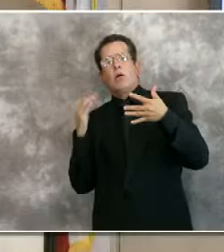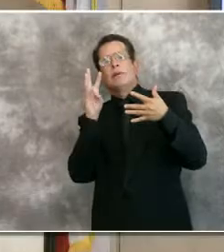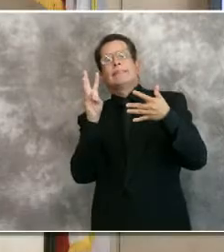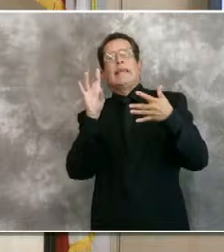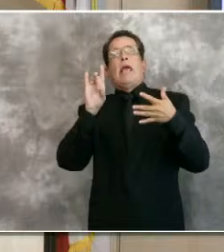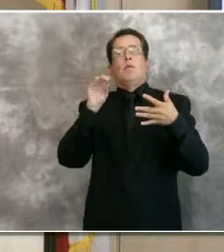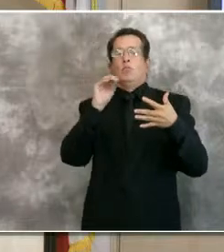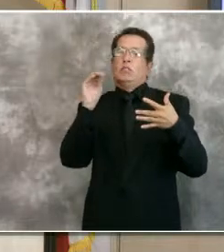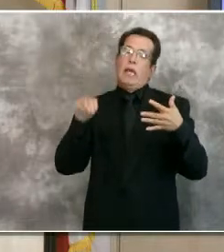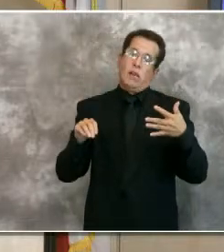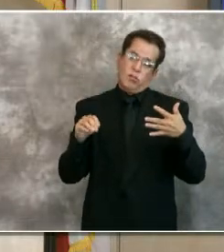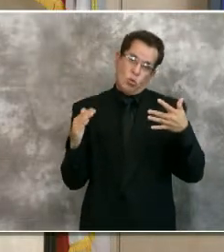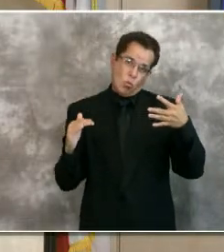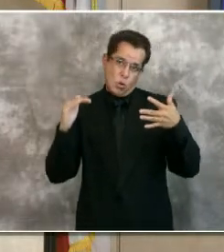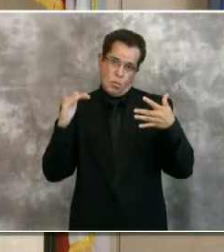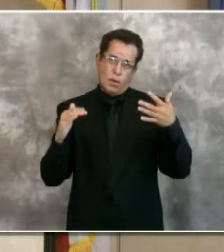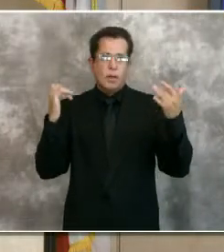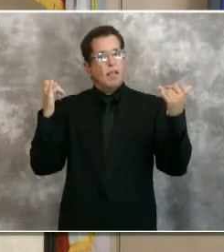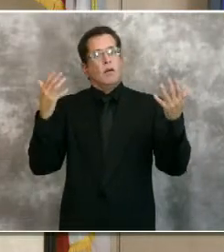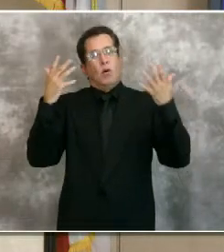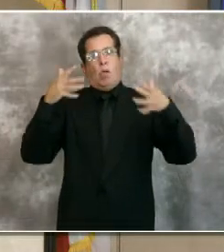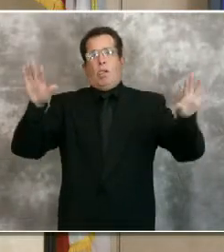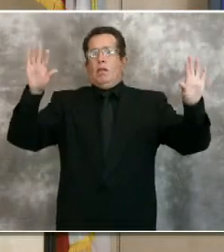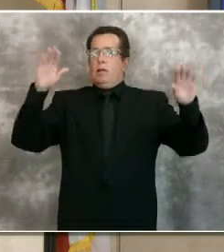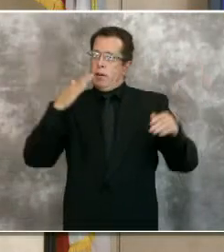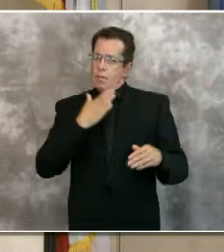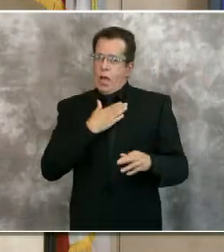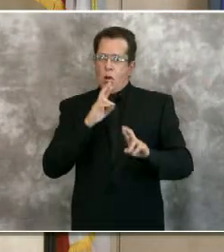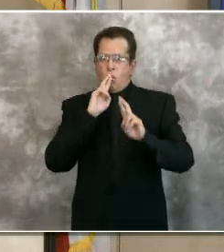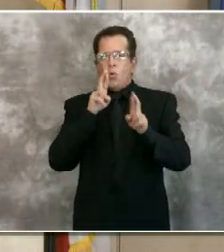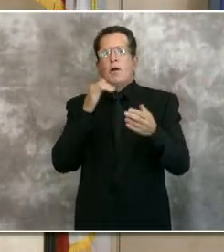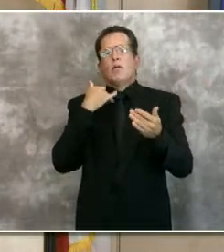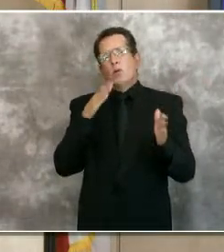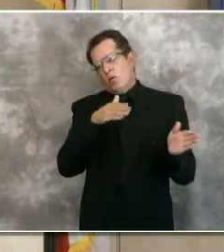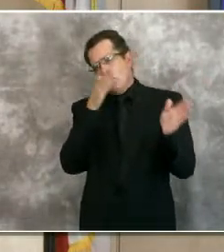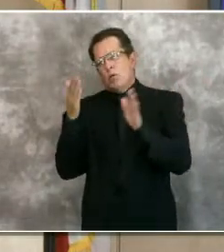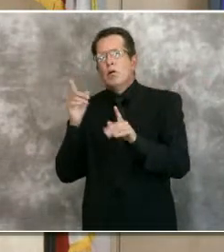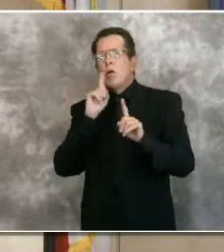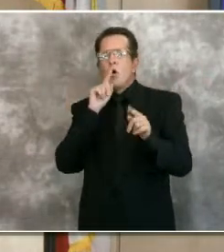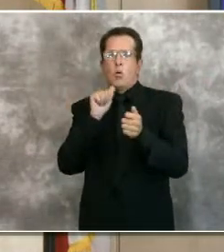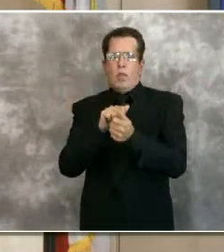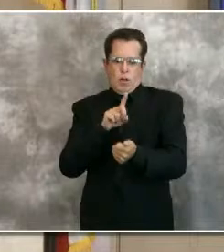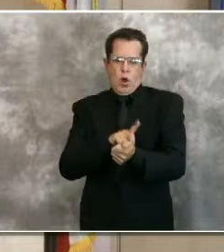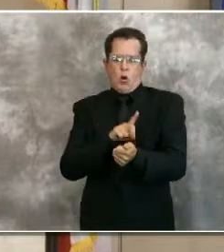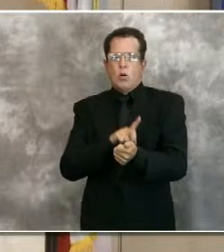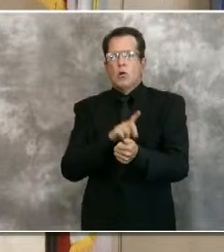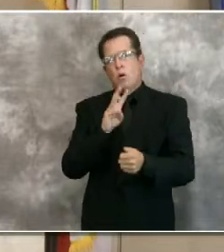That concludes my section of the report. I'll now turn it over to Dr. Wooten for a Public Health Officer's update.